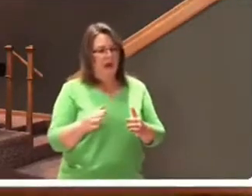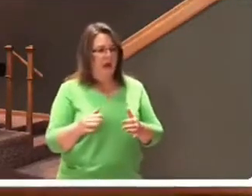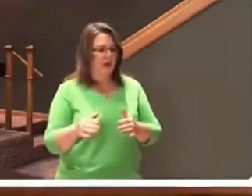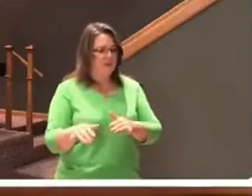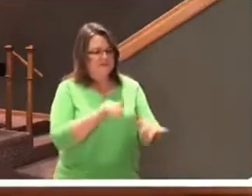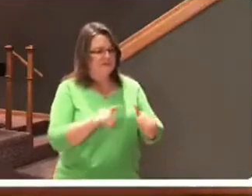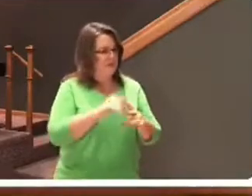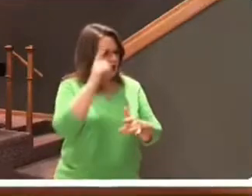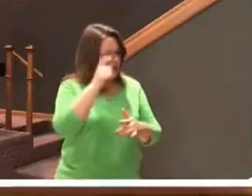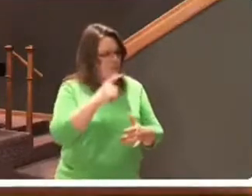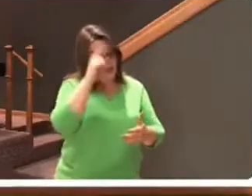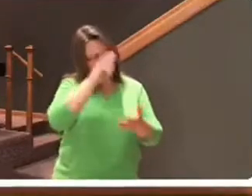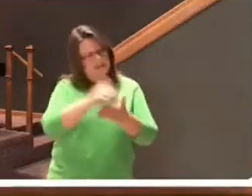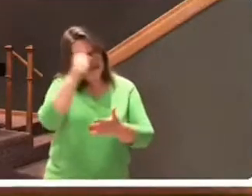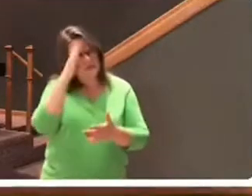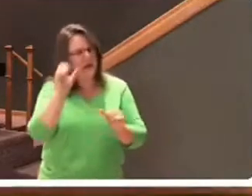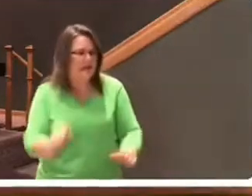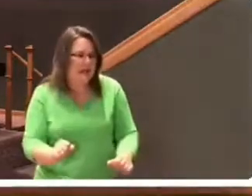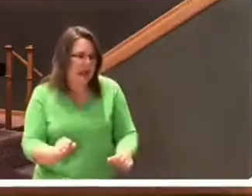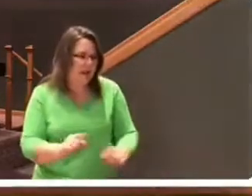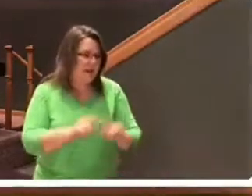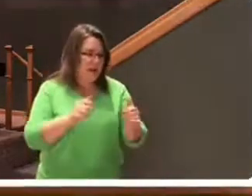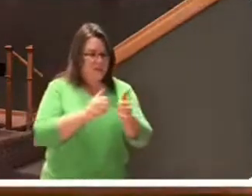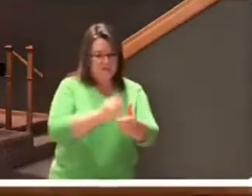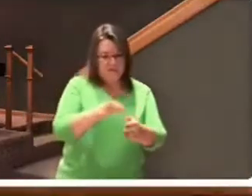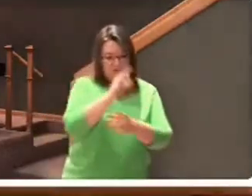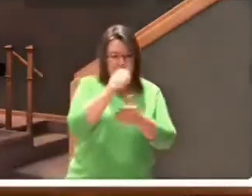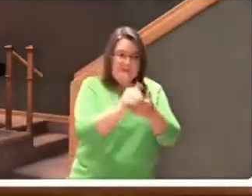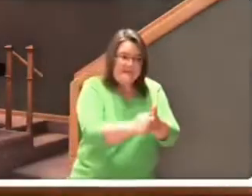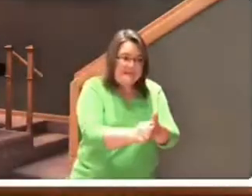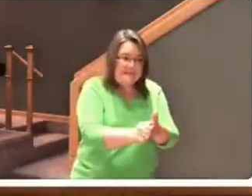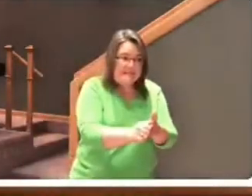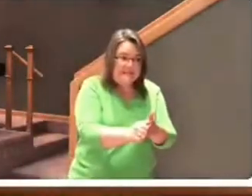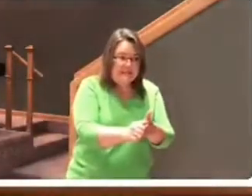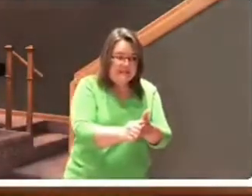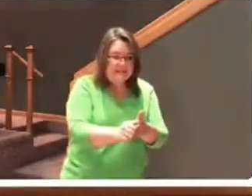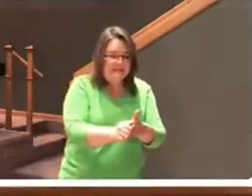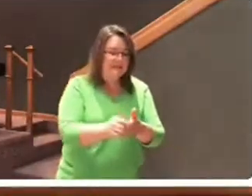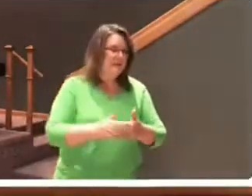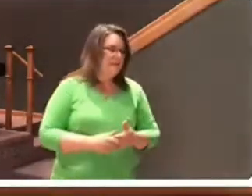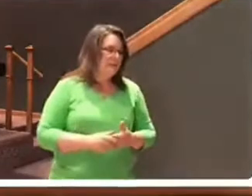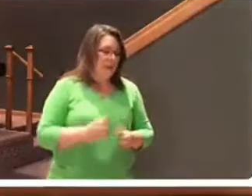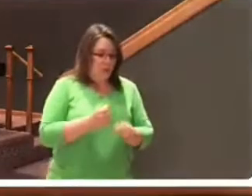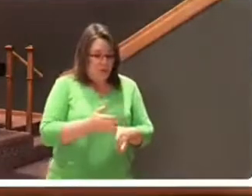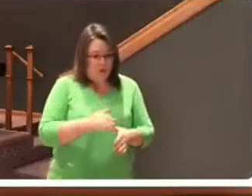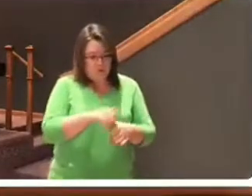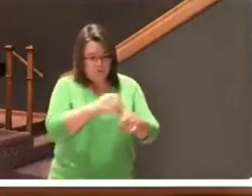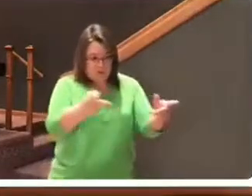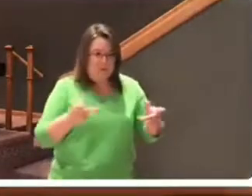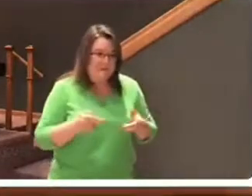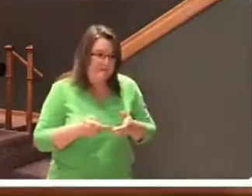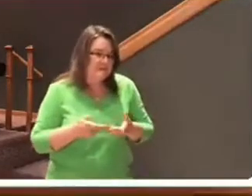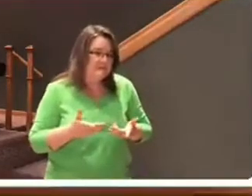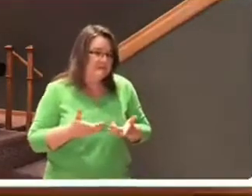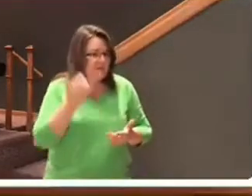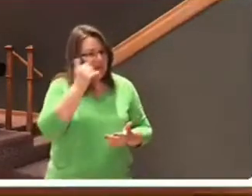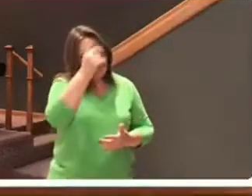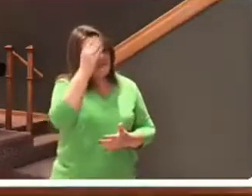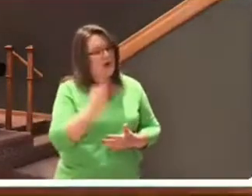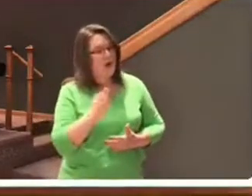God can do it, but following the Spirit's lead will maneuver you into the position where if